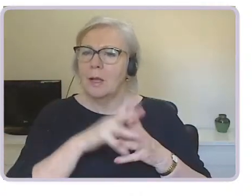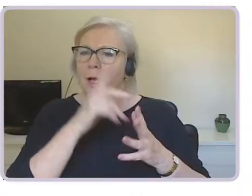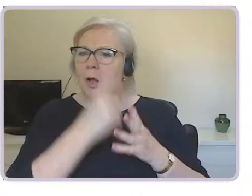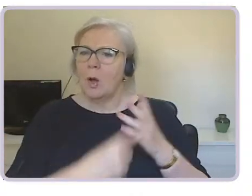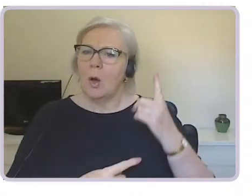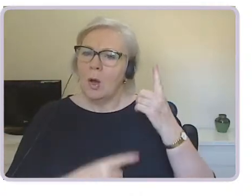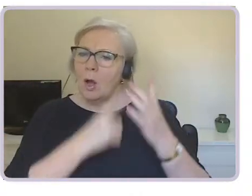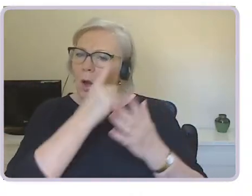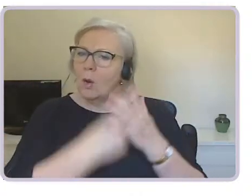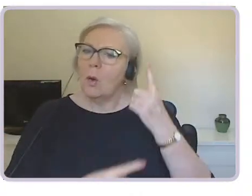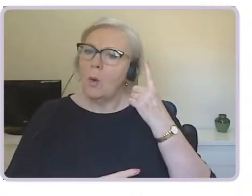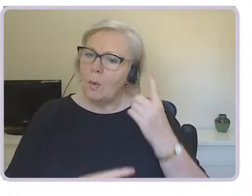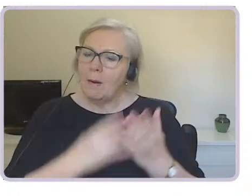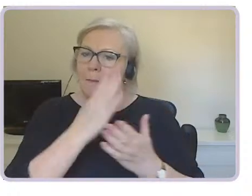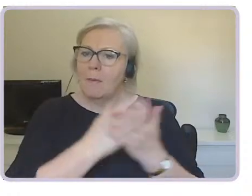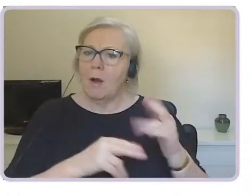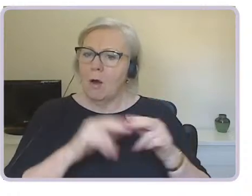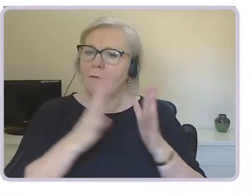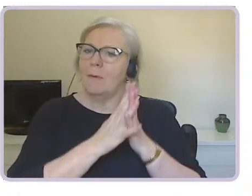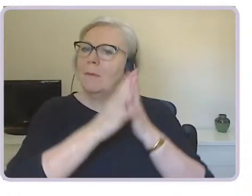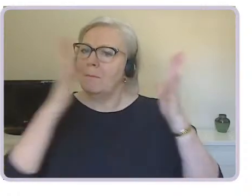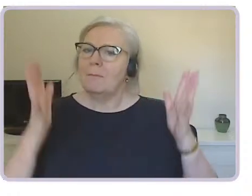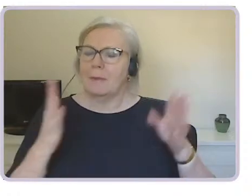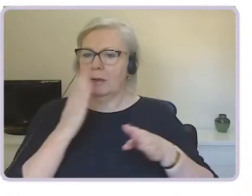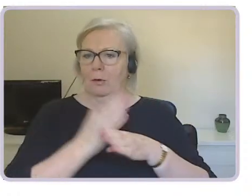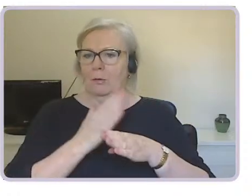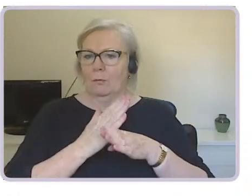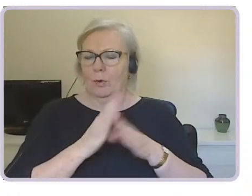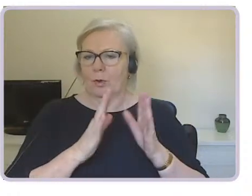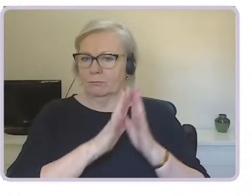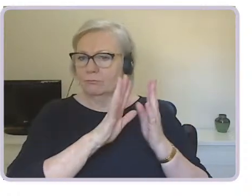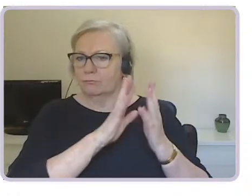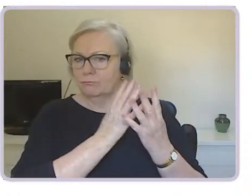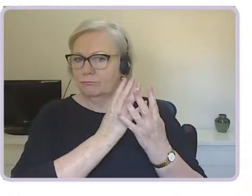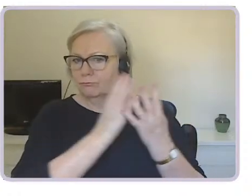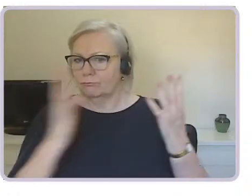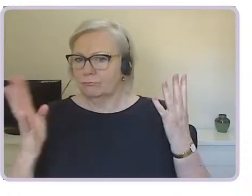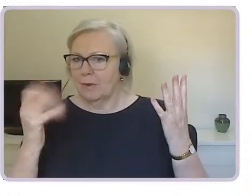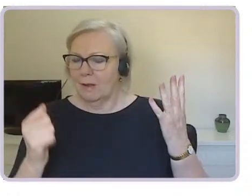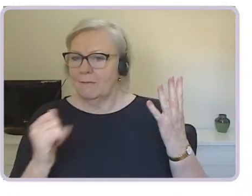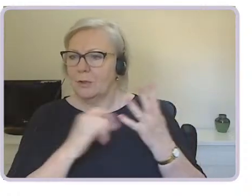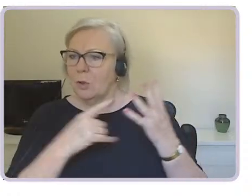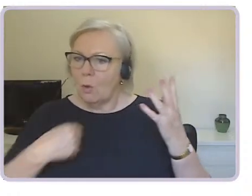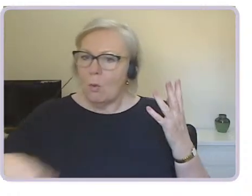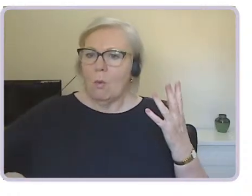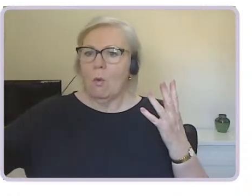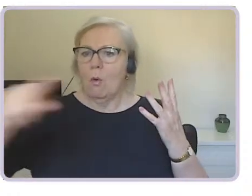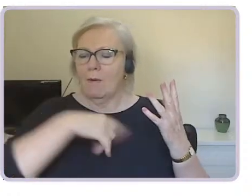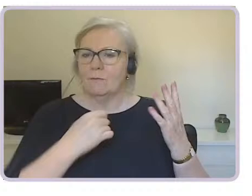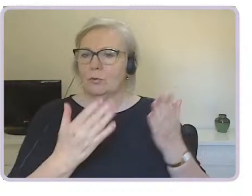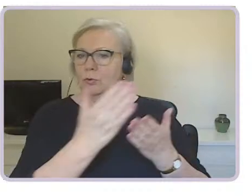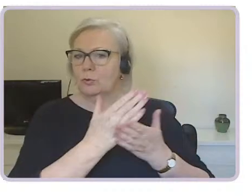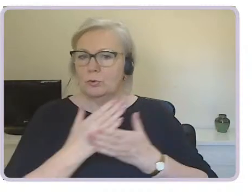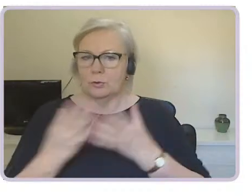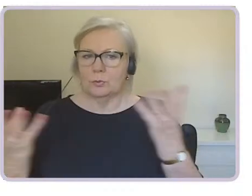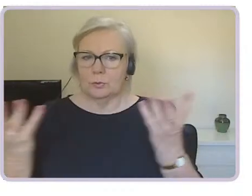of the larger puzzle and the larger responsibility that we all have to share in this process.